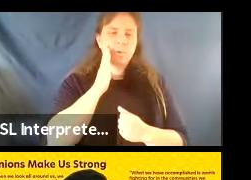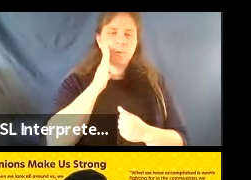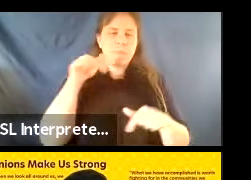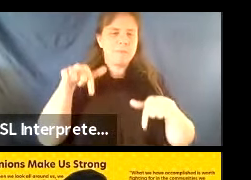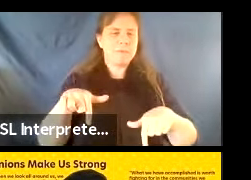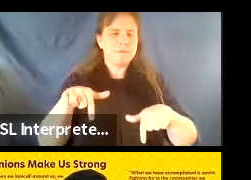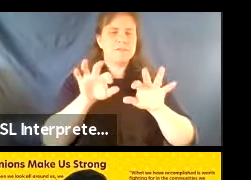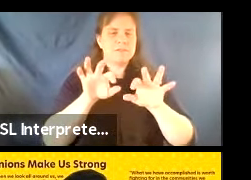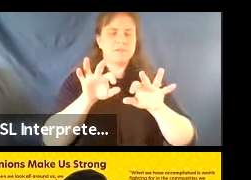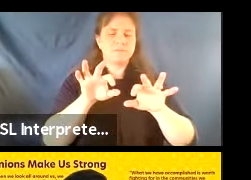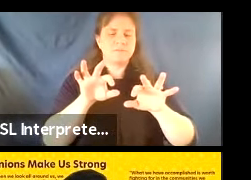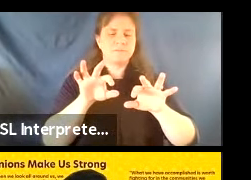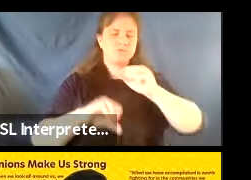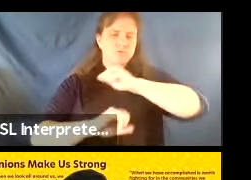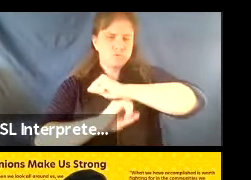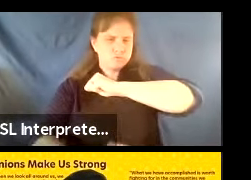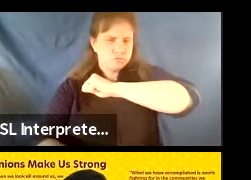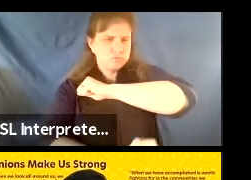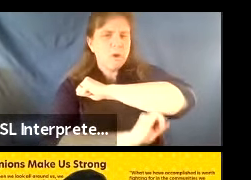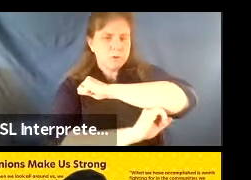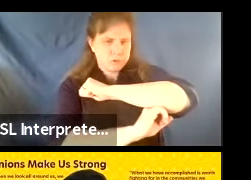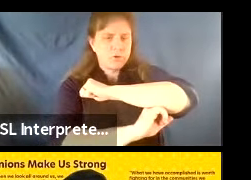this three-part